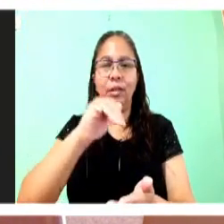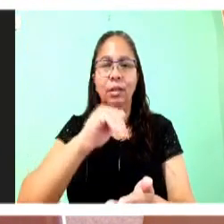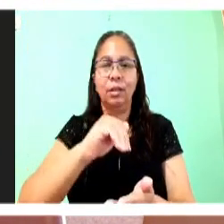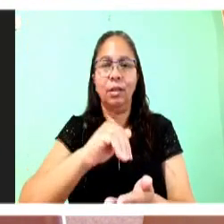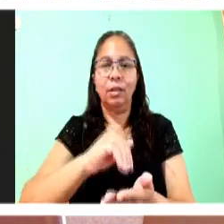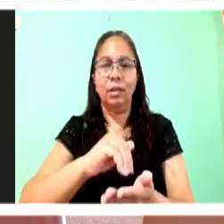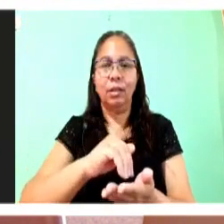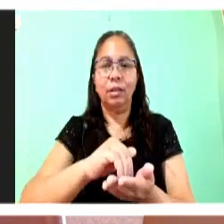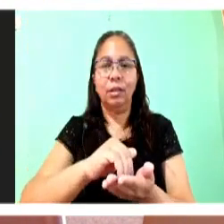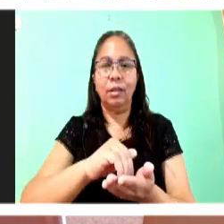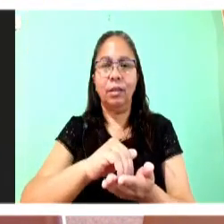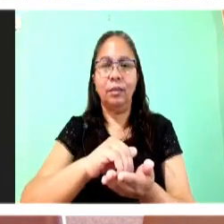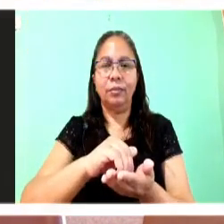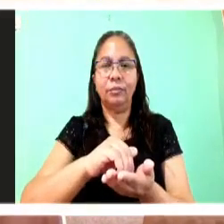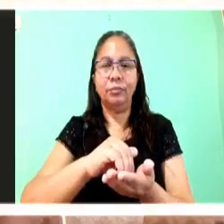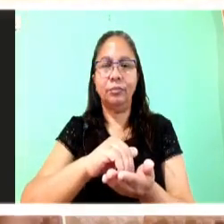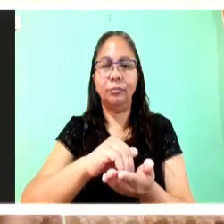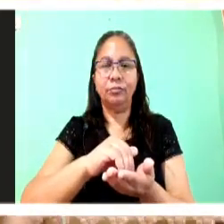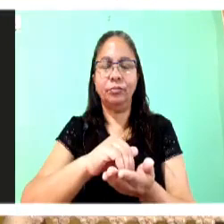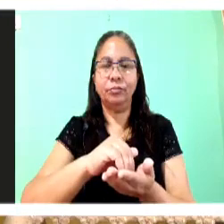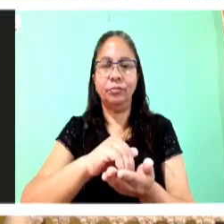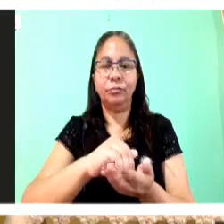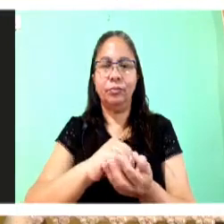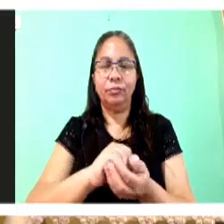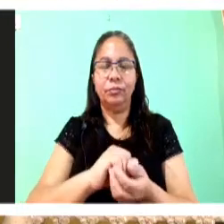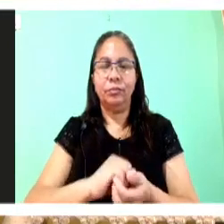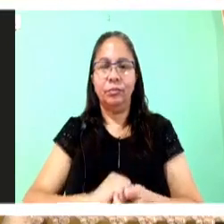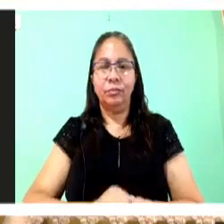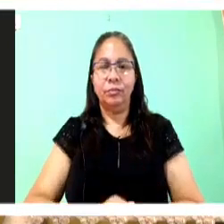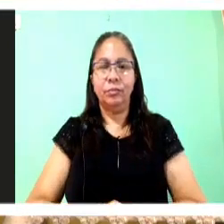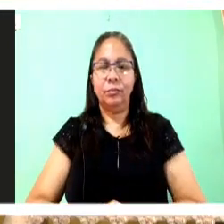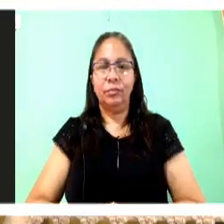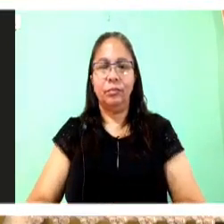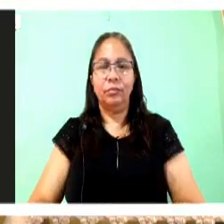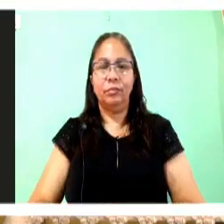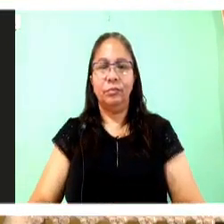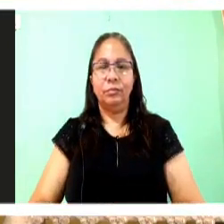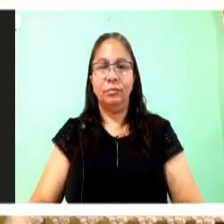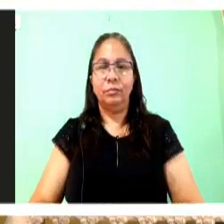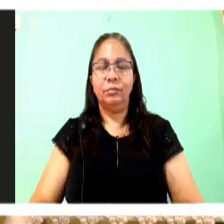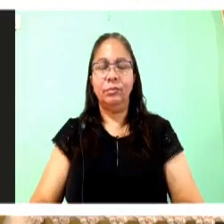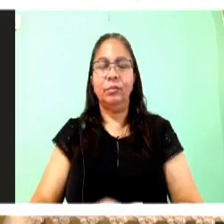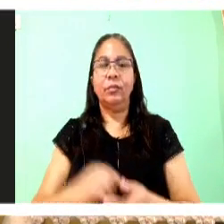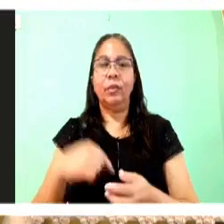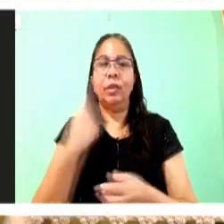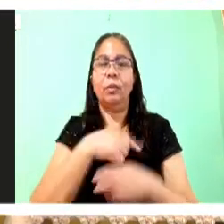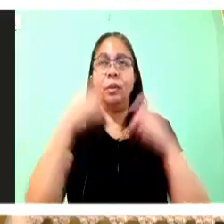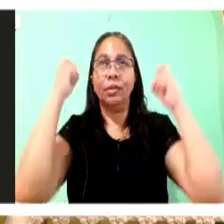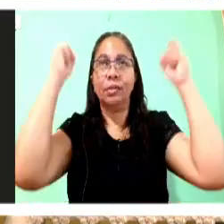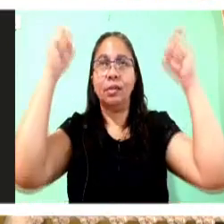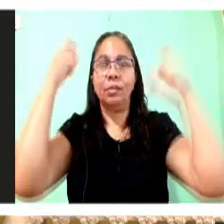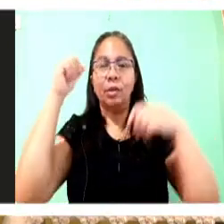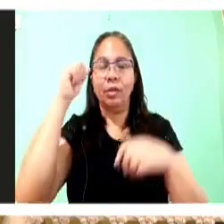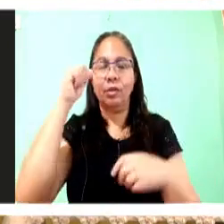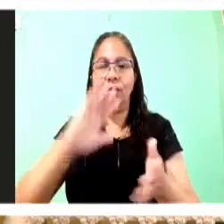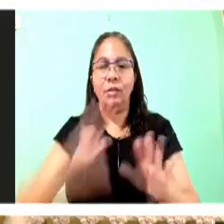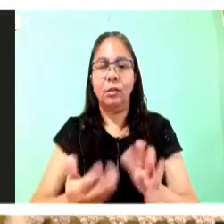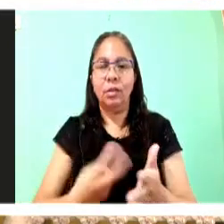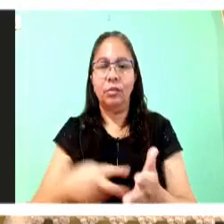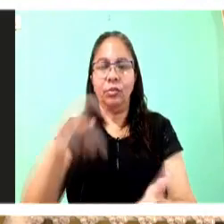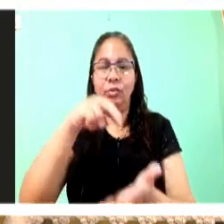again. therefore, as we celebrate the memorial of his death and